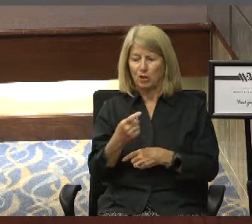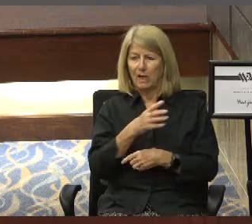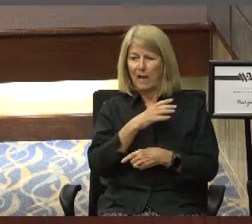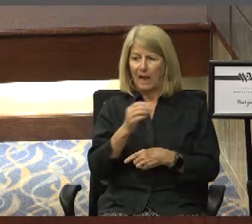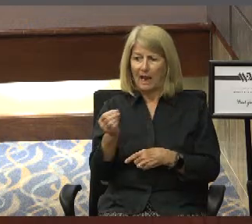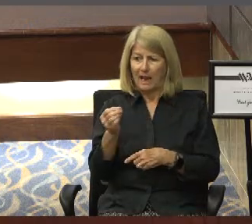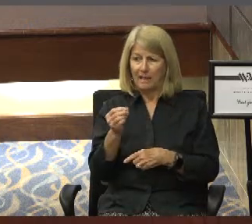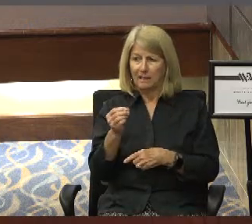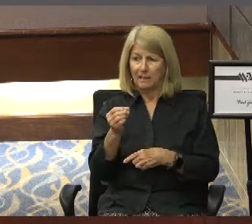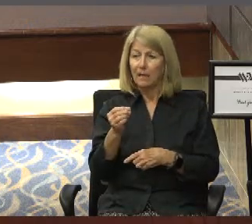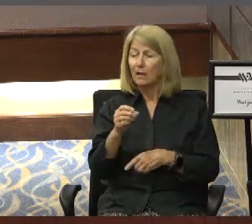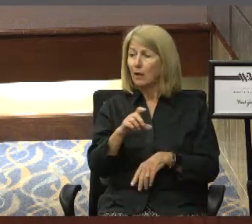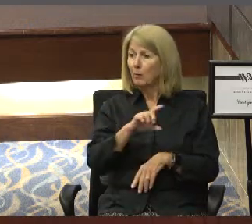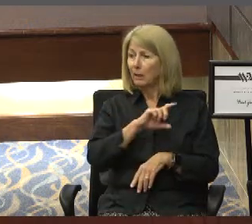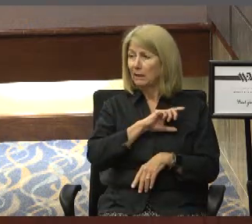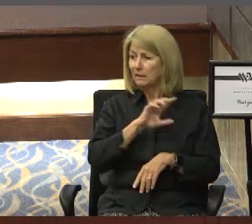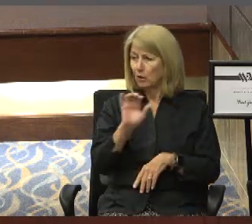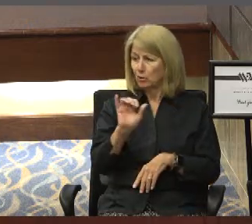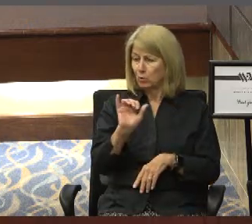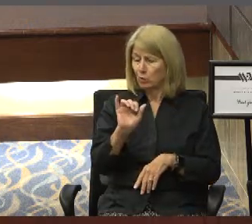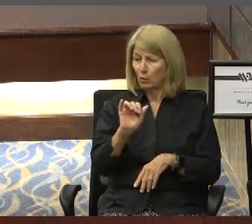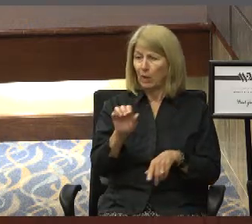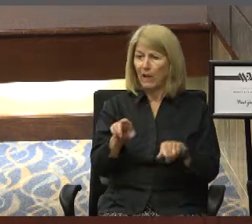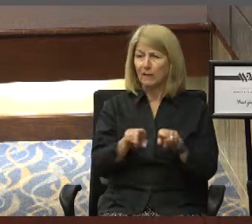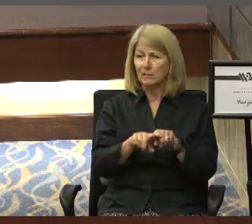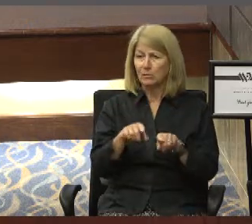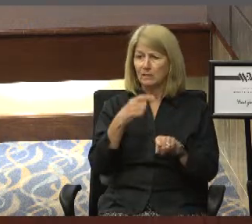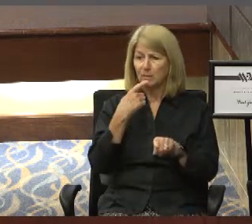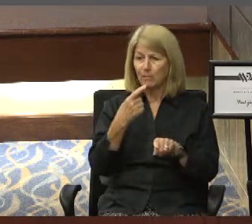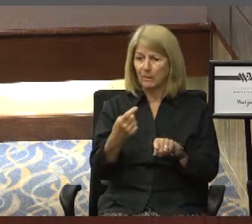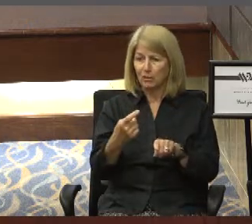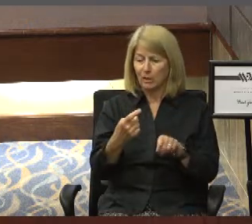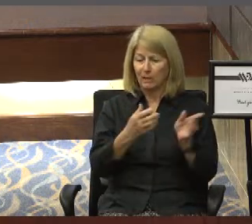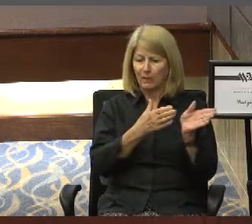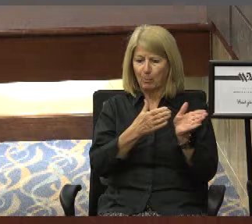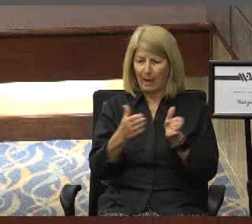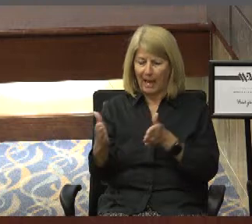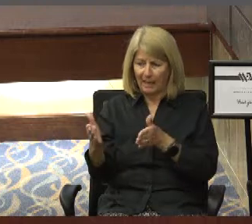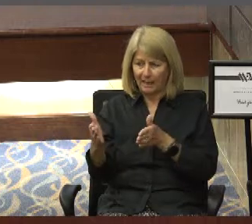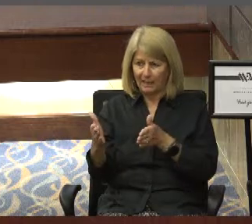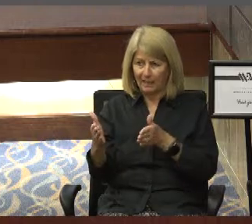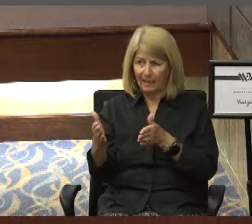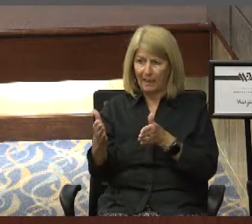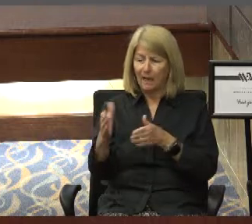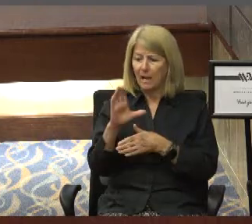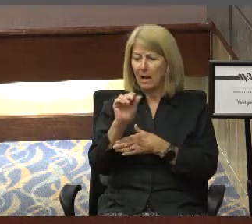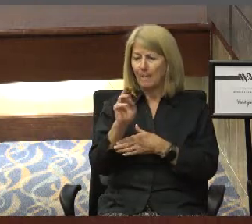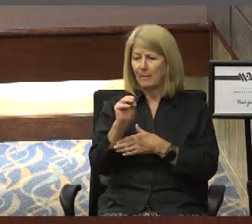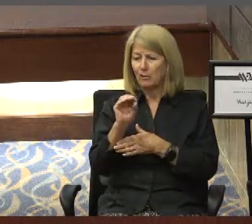mentioned that, and I saw that mentioned in the Plan Commission hearing. But